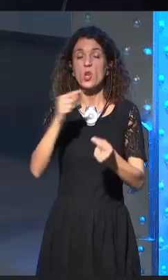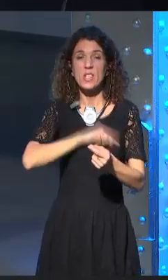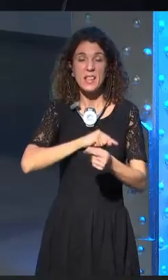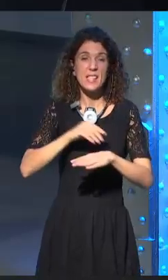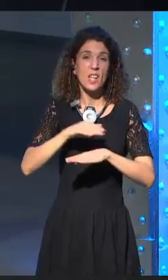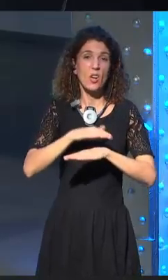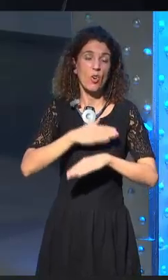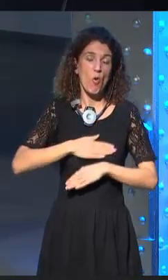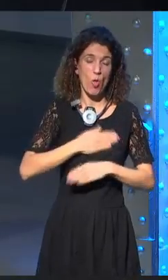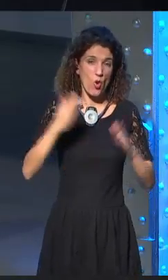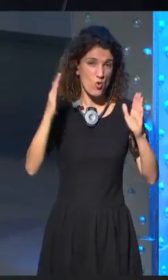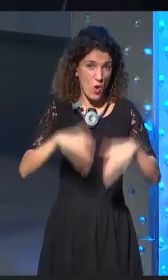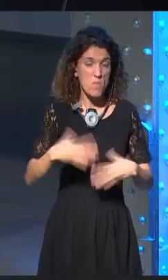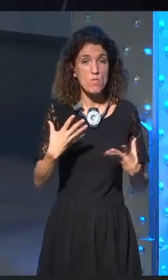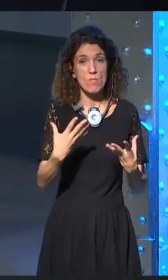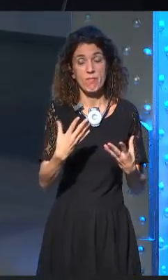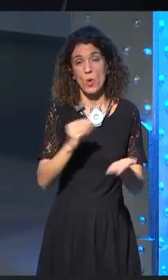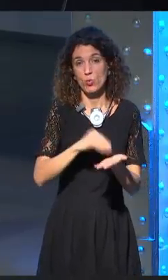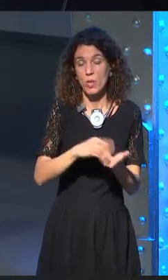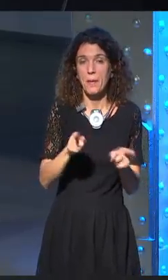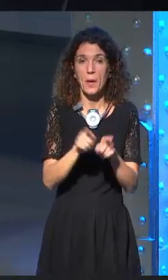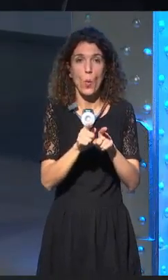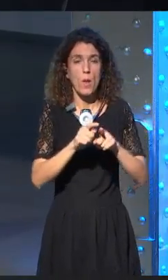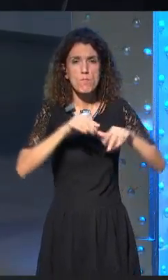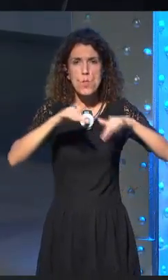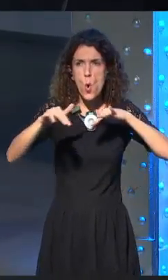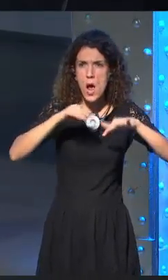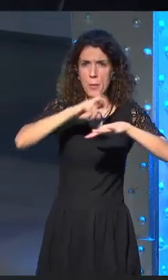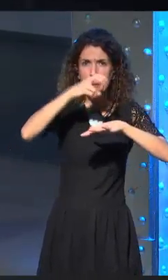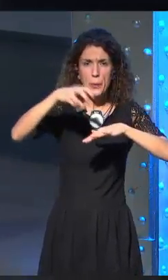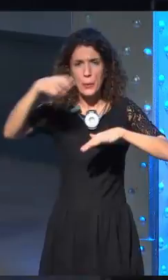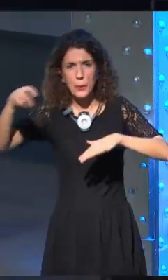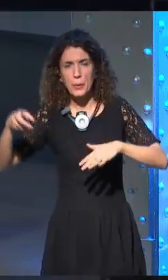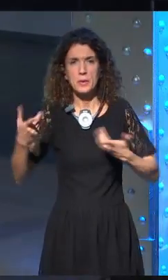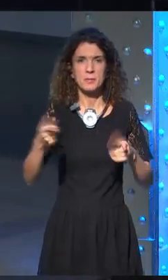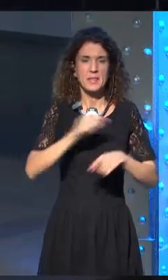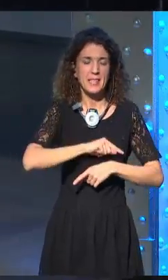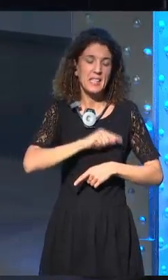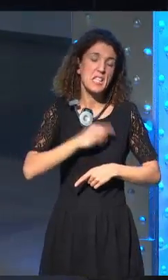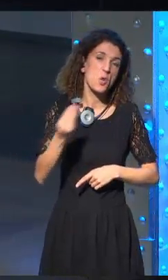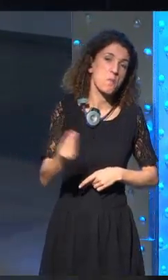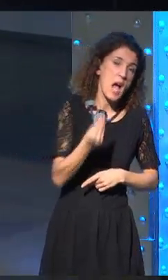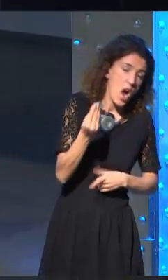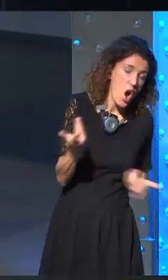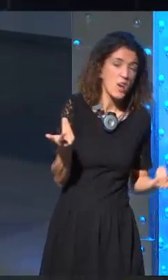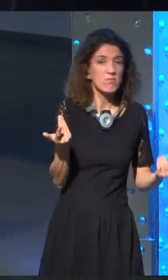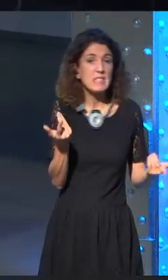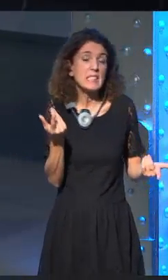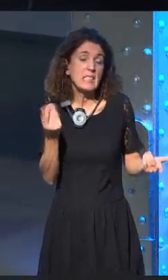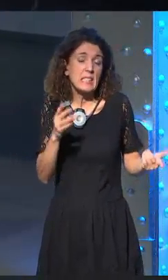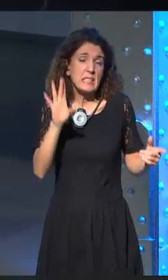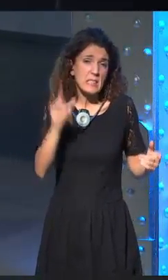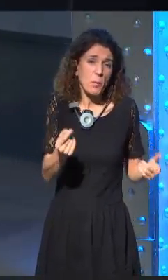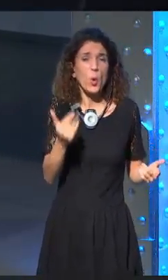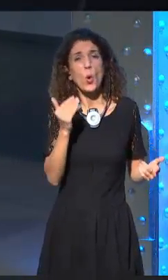first get up there, but then over time they move around better. They look healthier. But you don't get so attached to them that you don't do